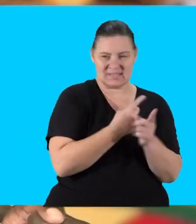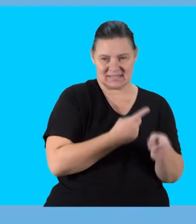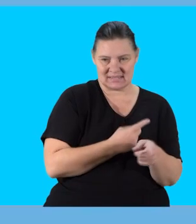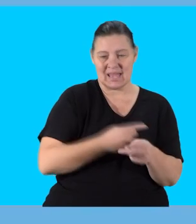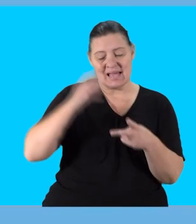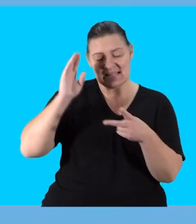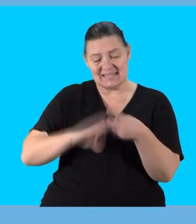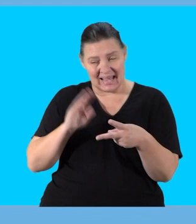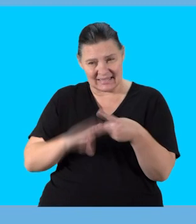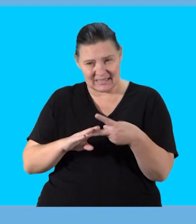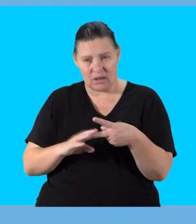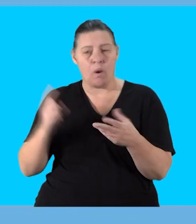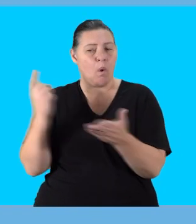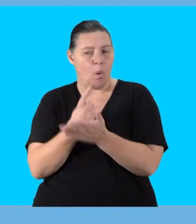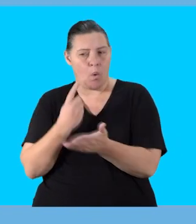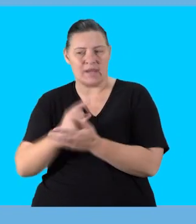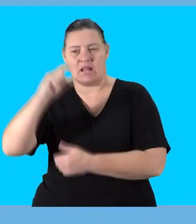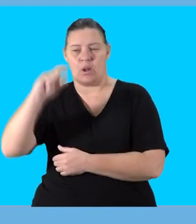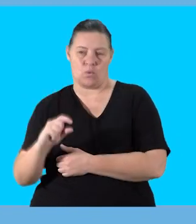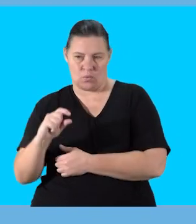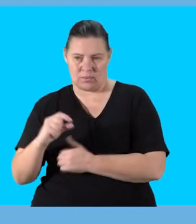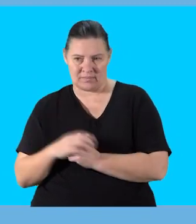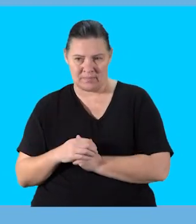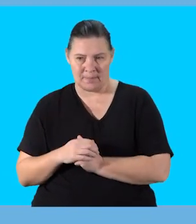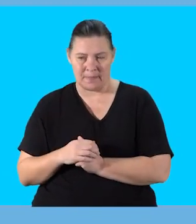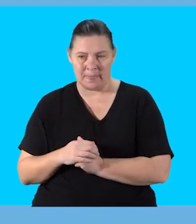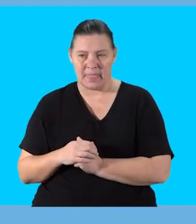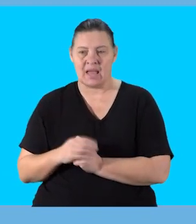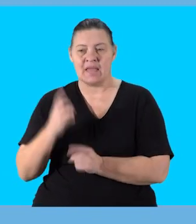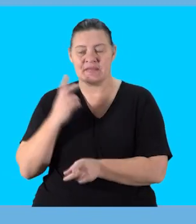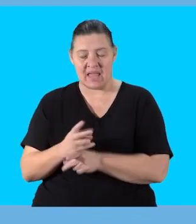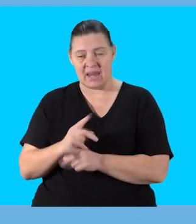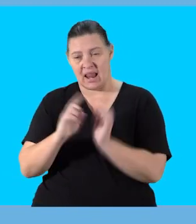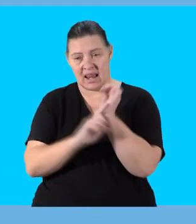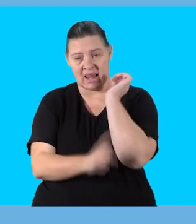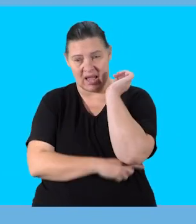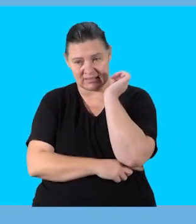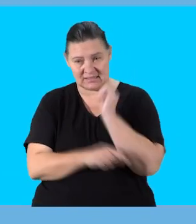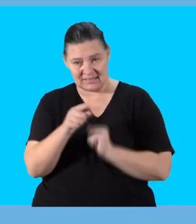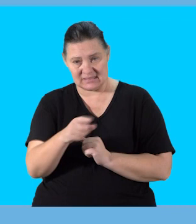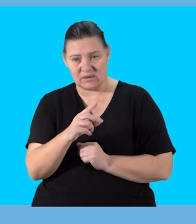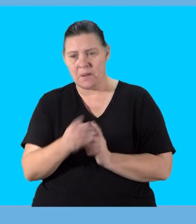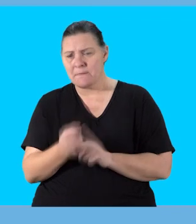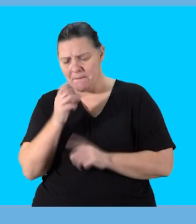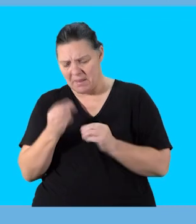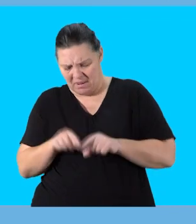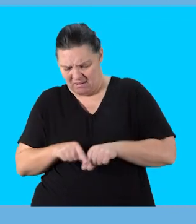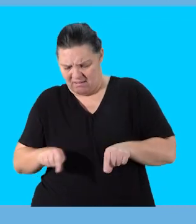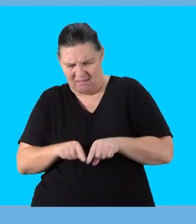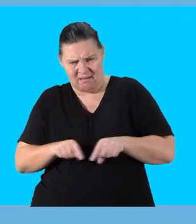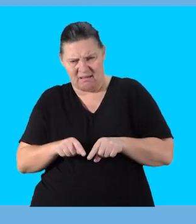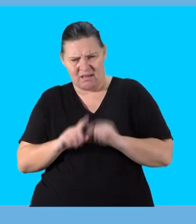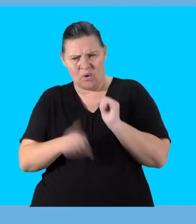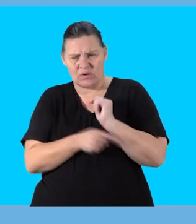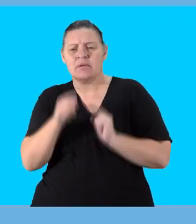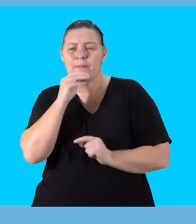capitalized, and the second letter is always in a lowercase. Then the last number that you find in our periodic table or